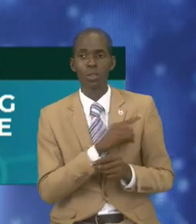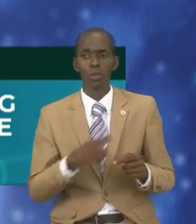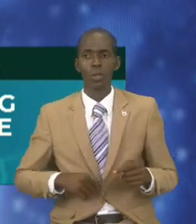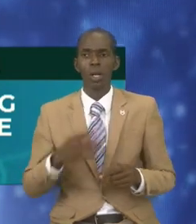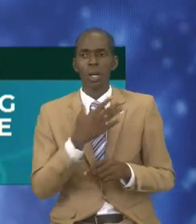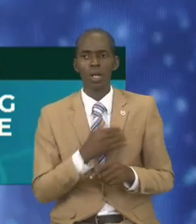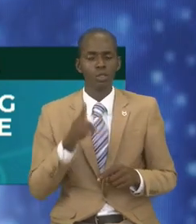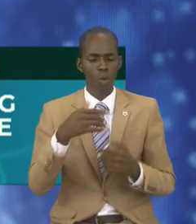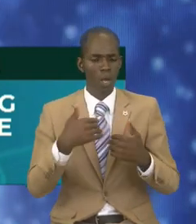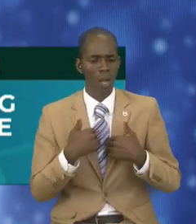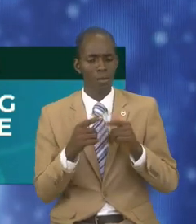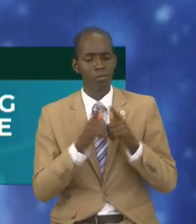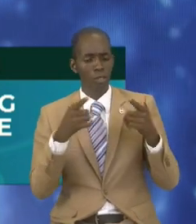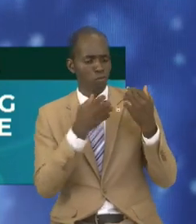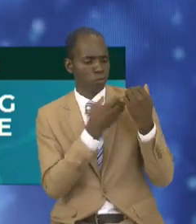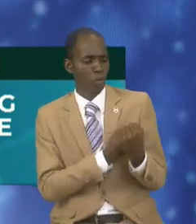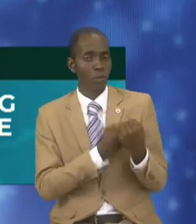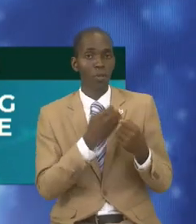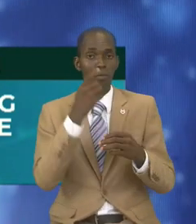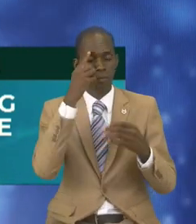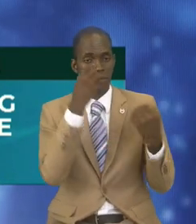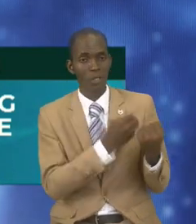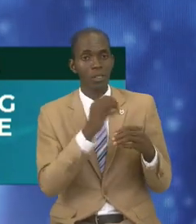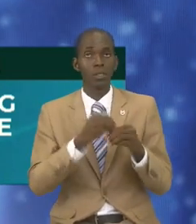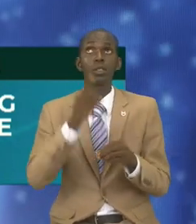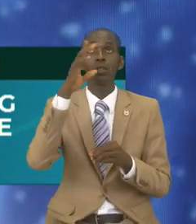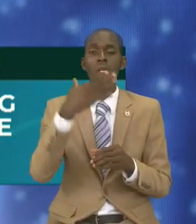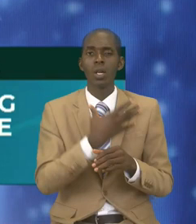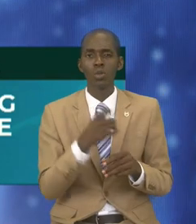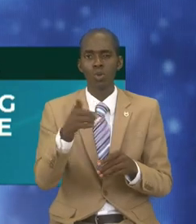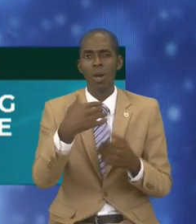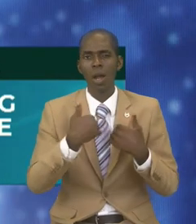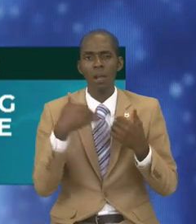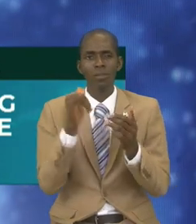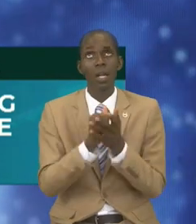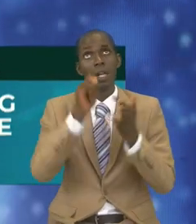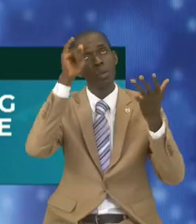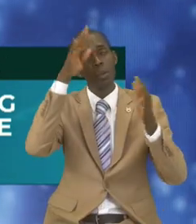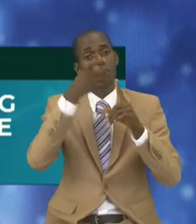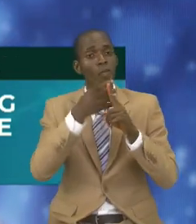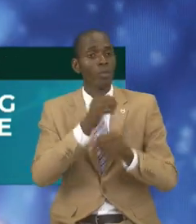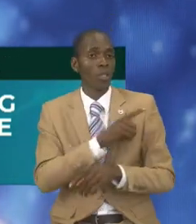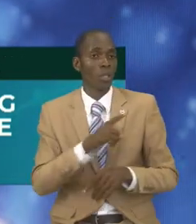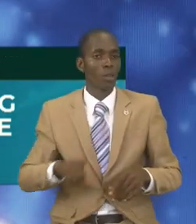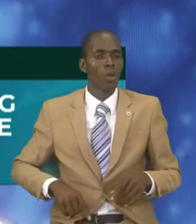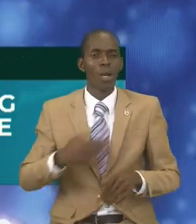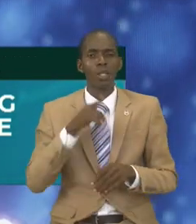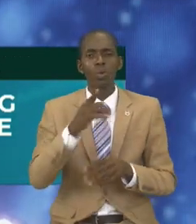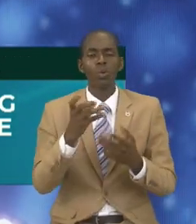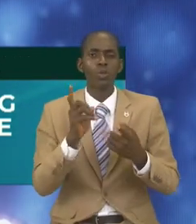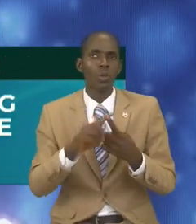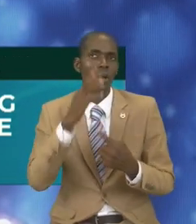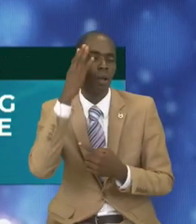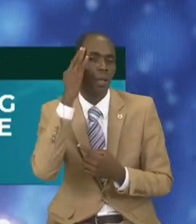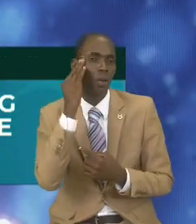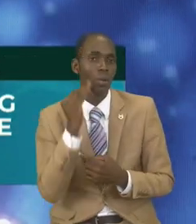faith in God and you have this expectation of the Lord and you want to experience